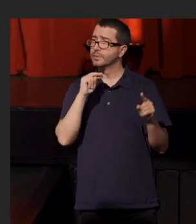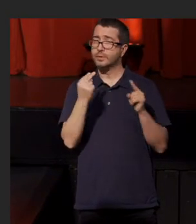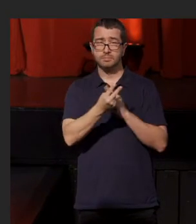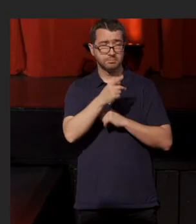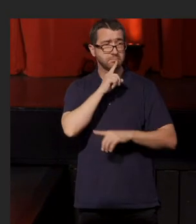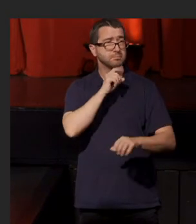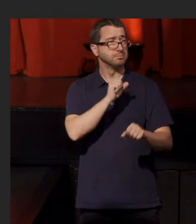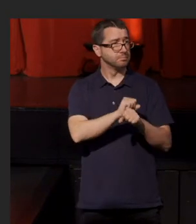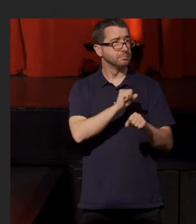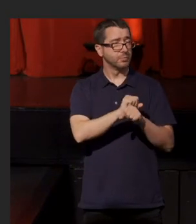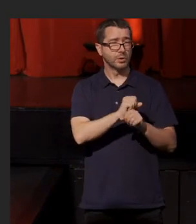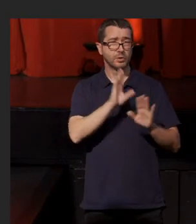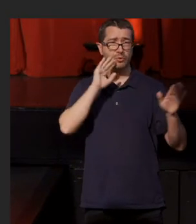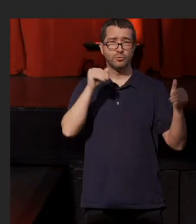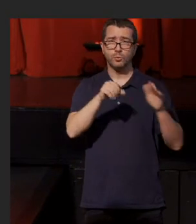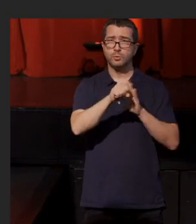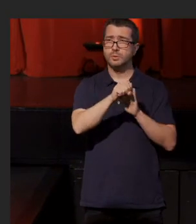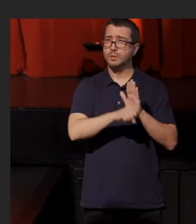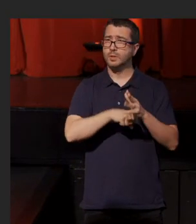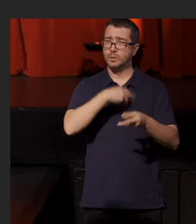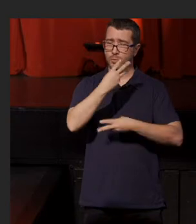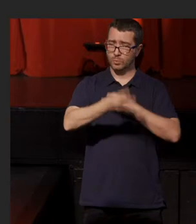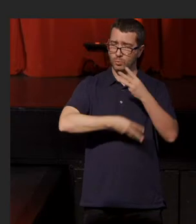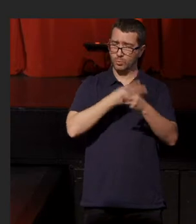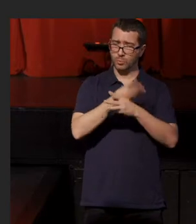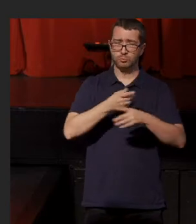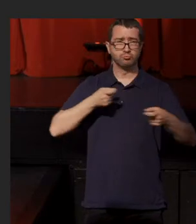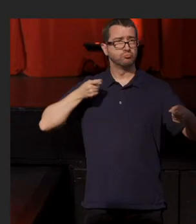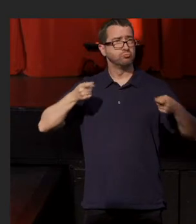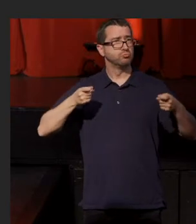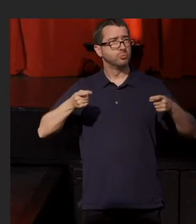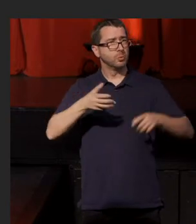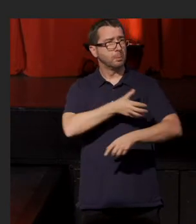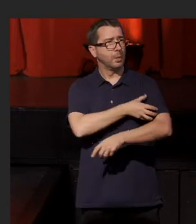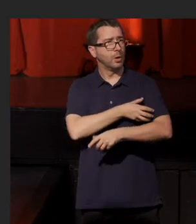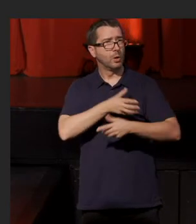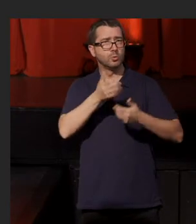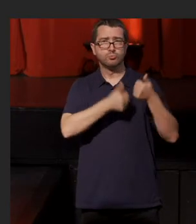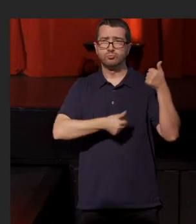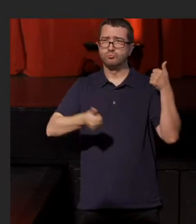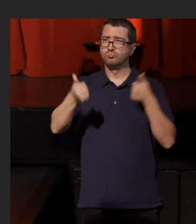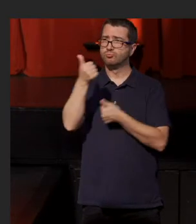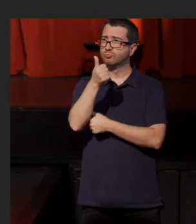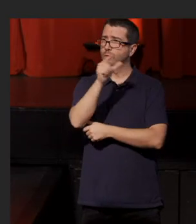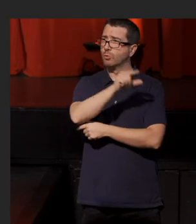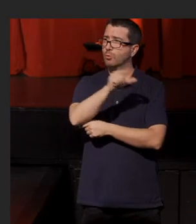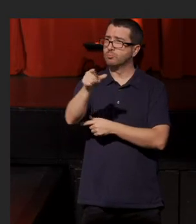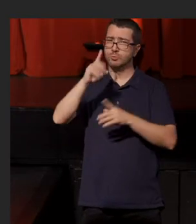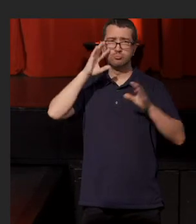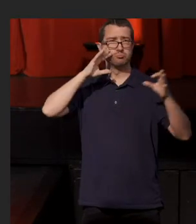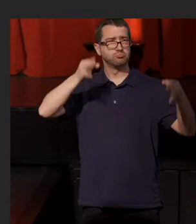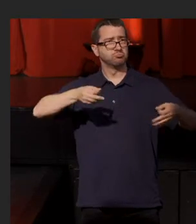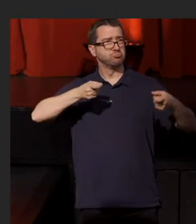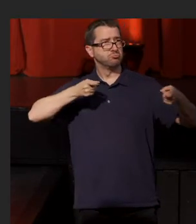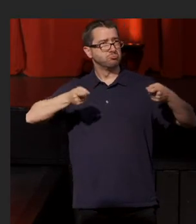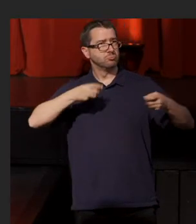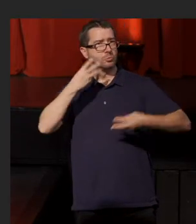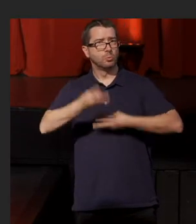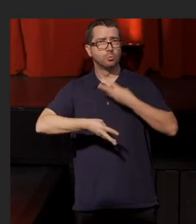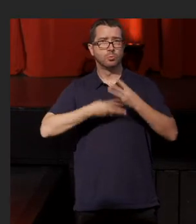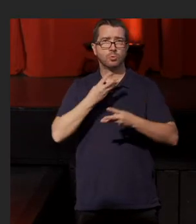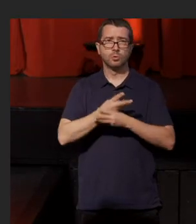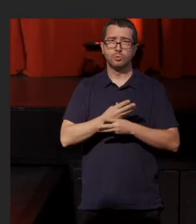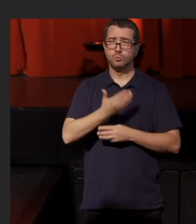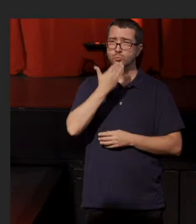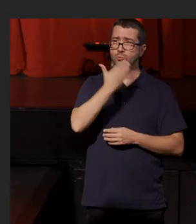very state-centric. The world is governed by big powers, and they decide how the world is run, basically, for better or